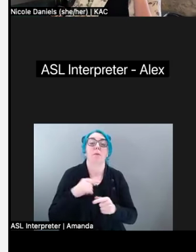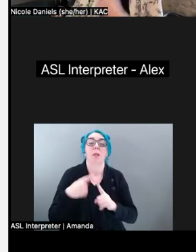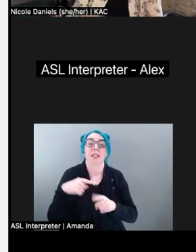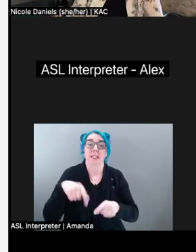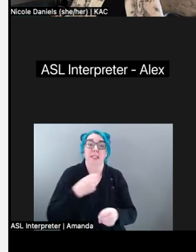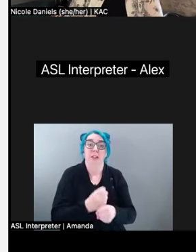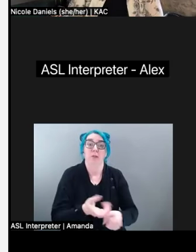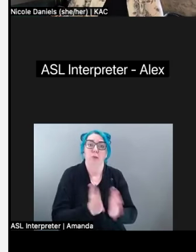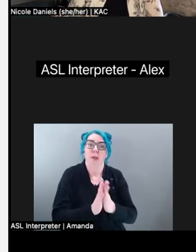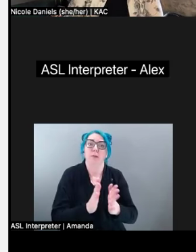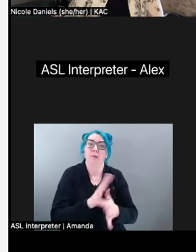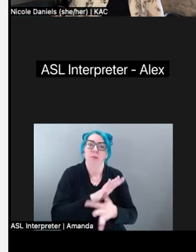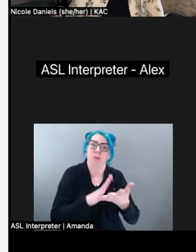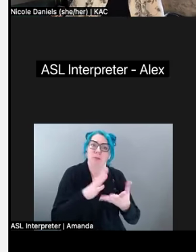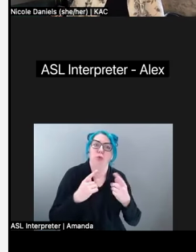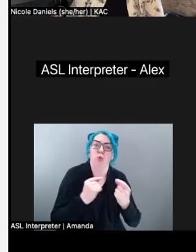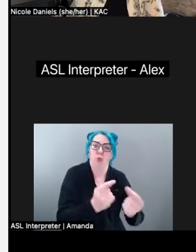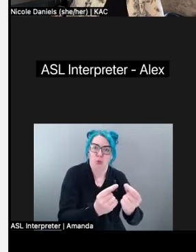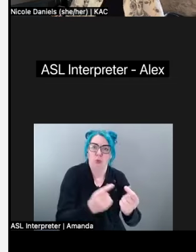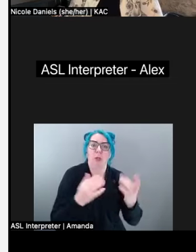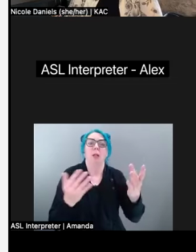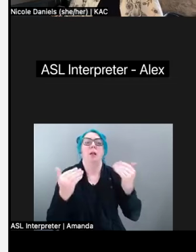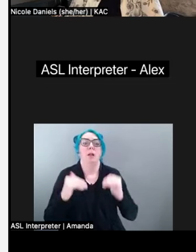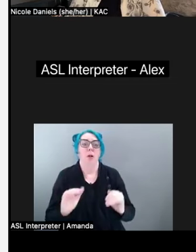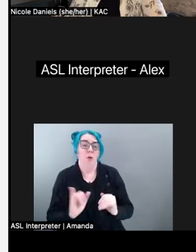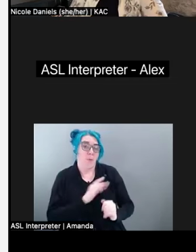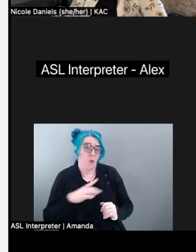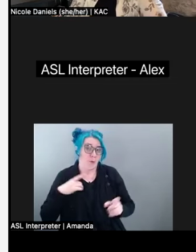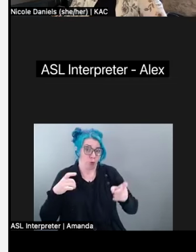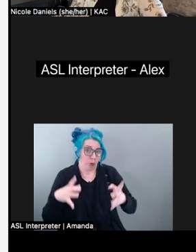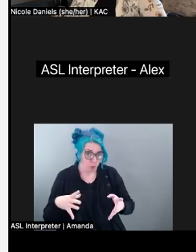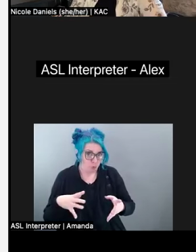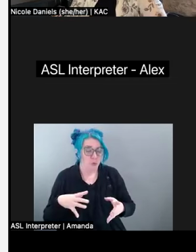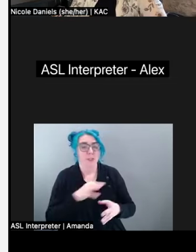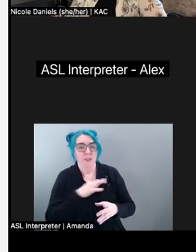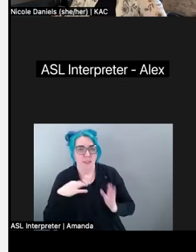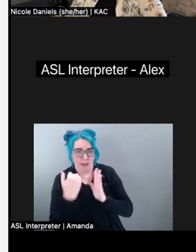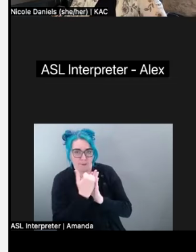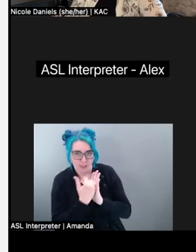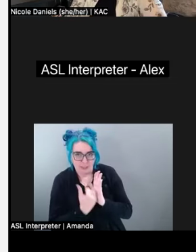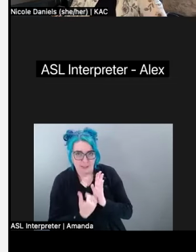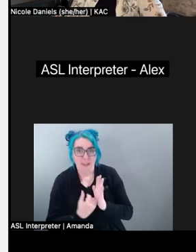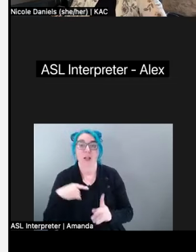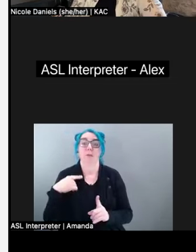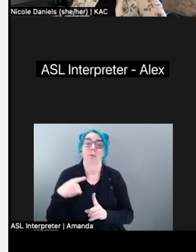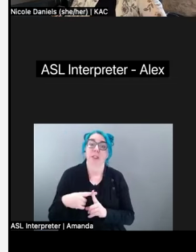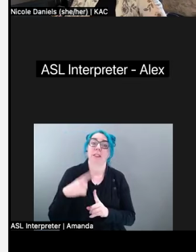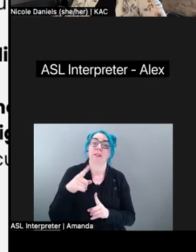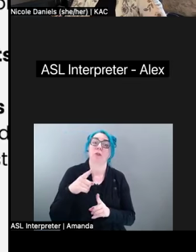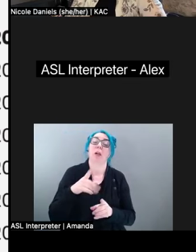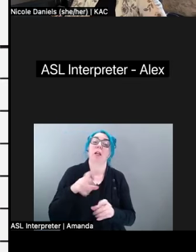and staff list. And finally, you need to submit your year-end financial statements and 5 pieces of supplementary material.